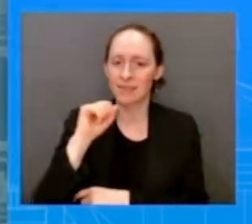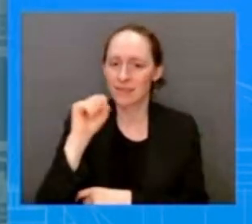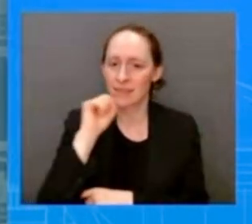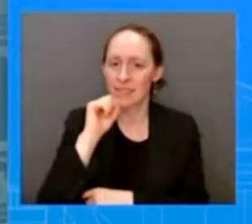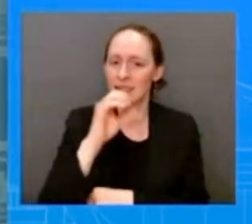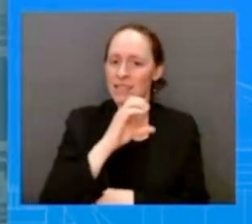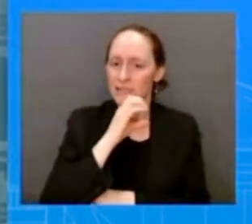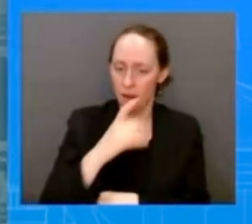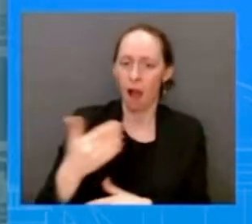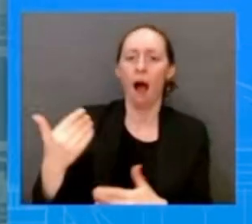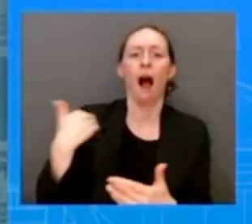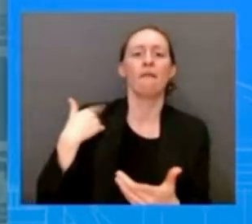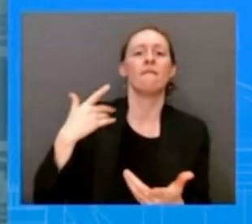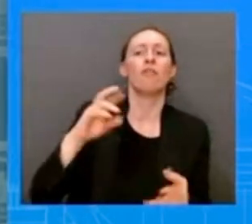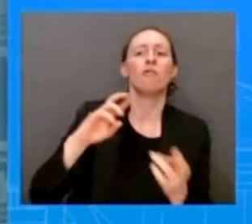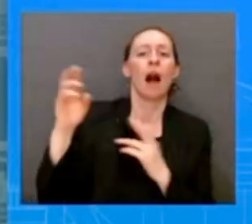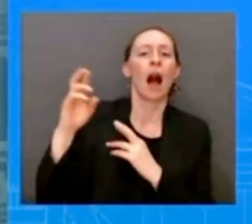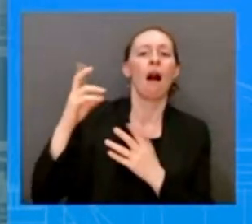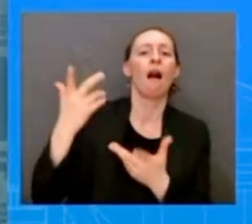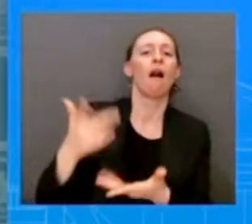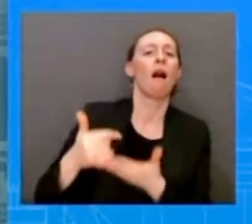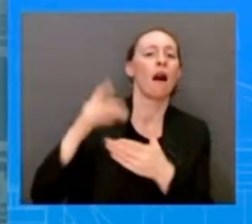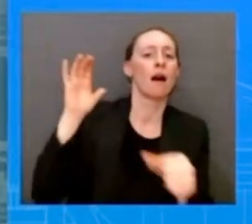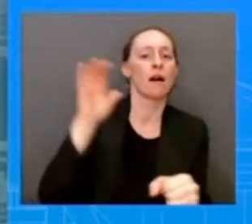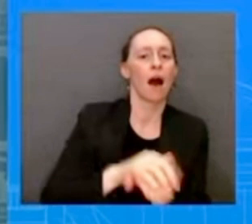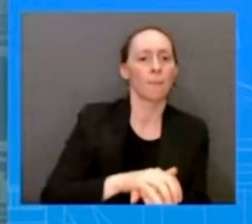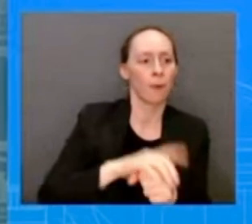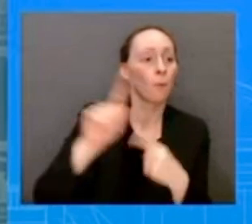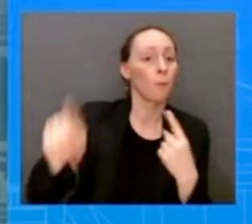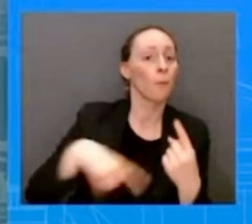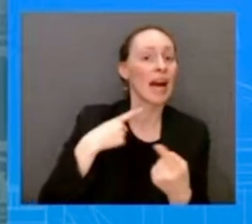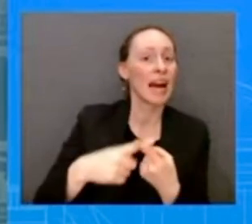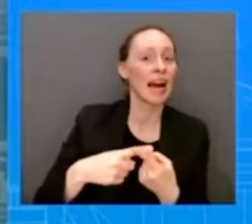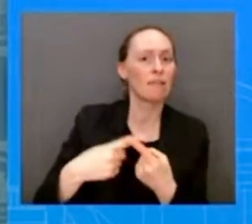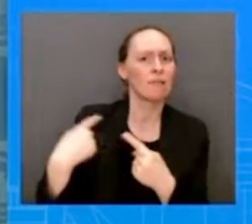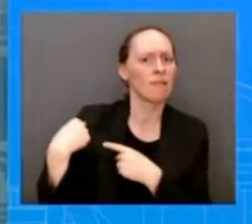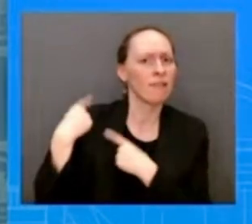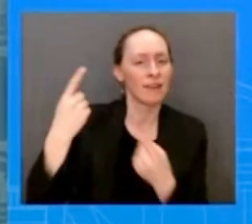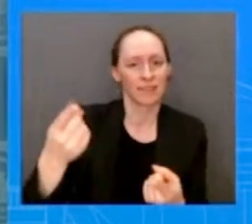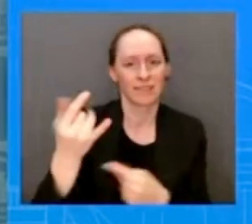month this past January, saving some seniors